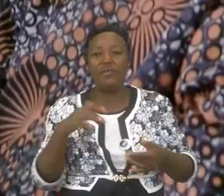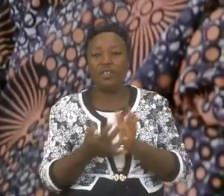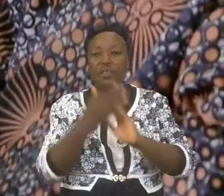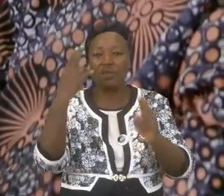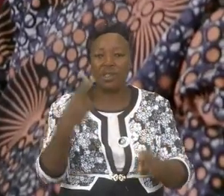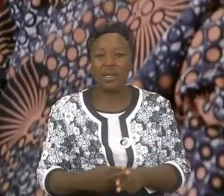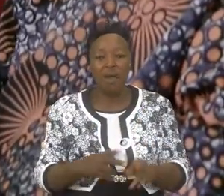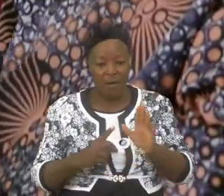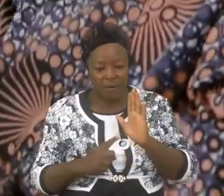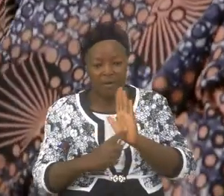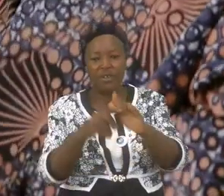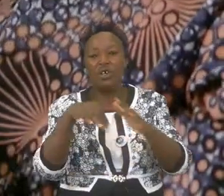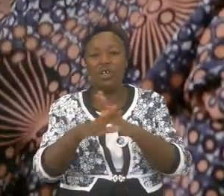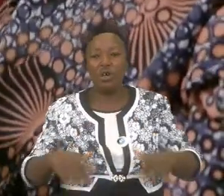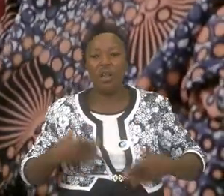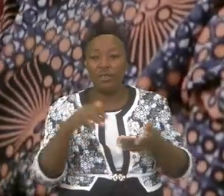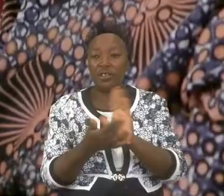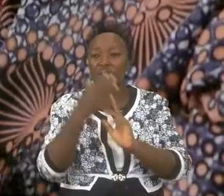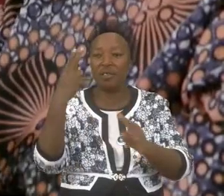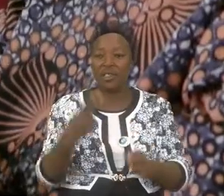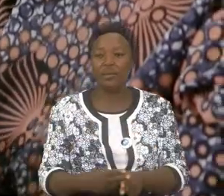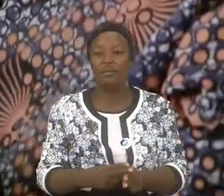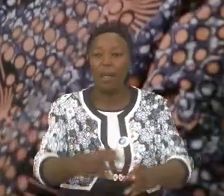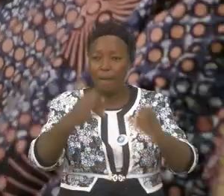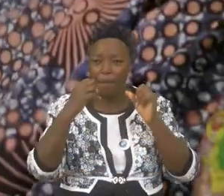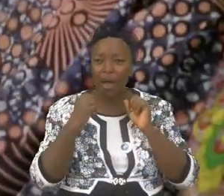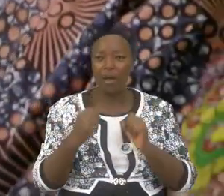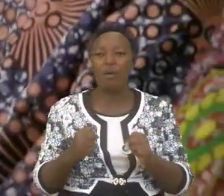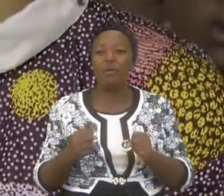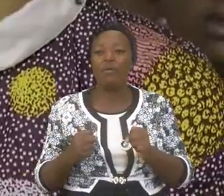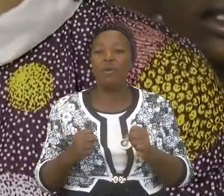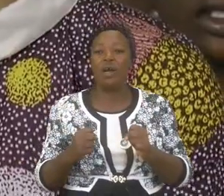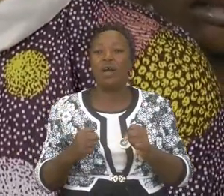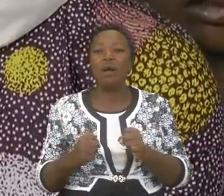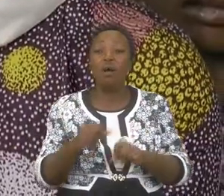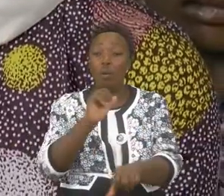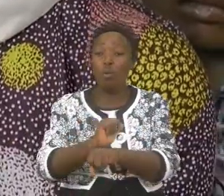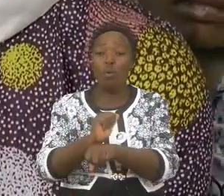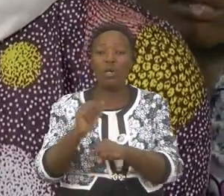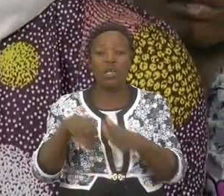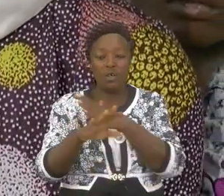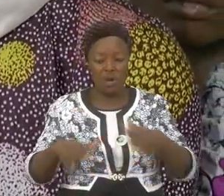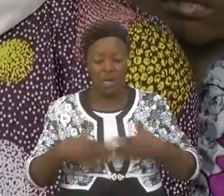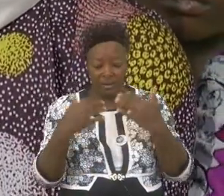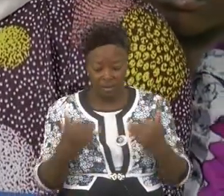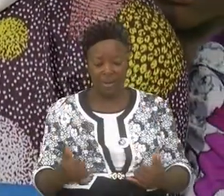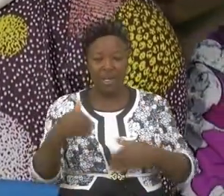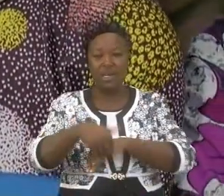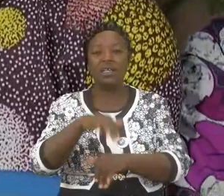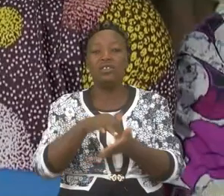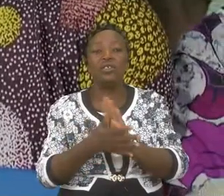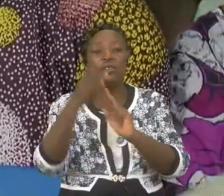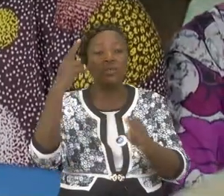power, performance in your life tonight, in Jesus' name. I'm talking to you